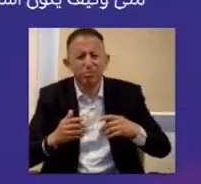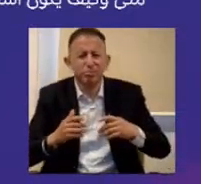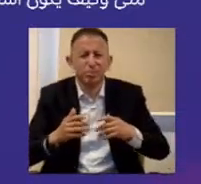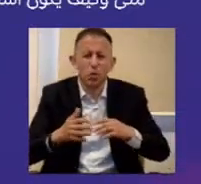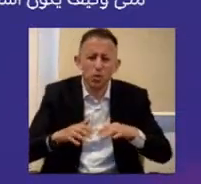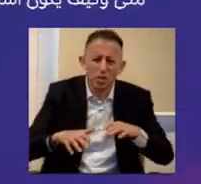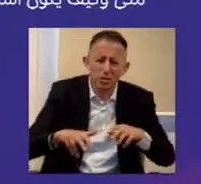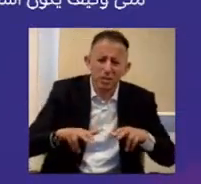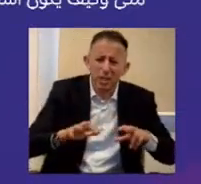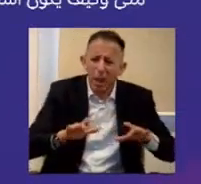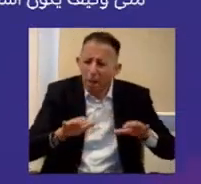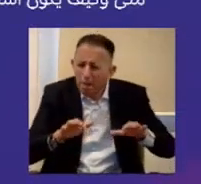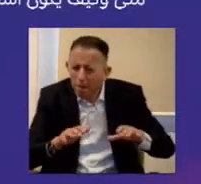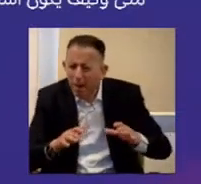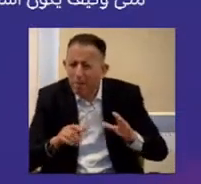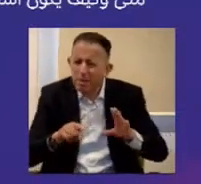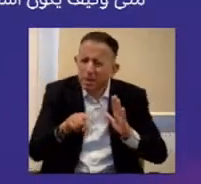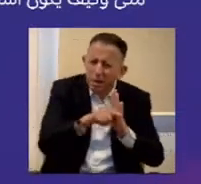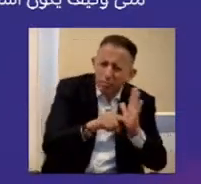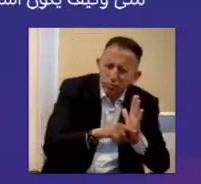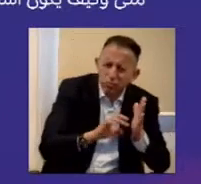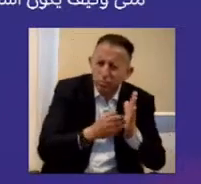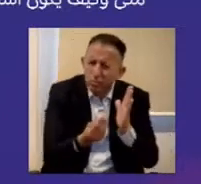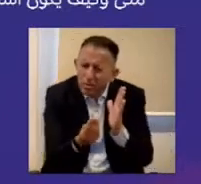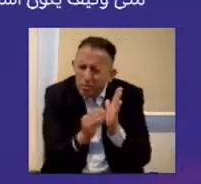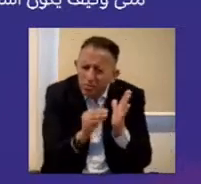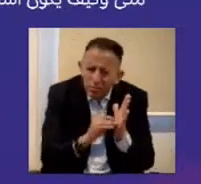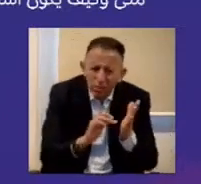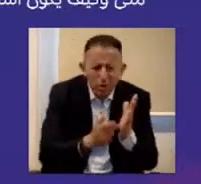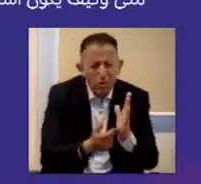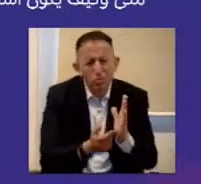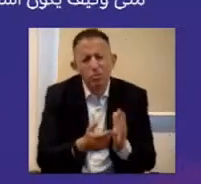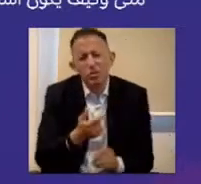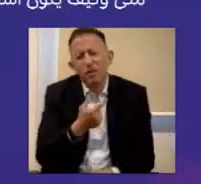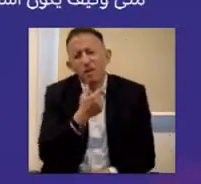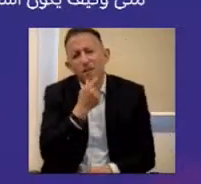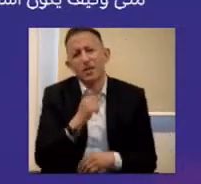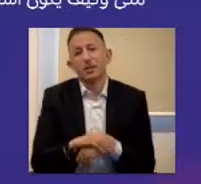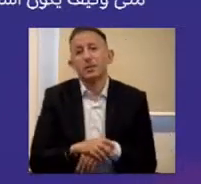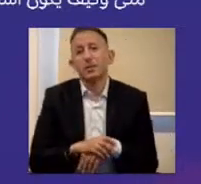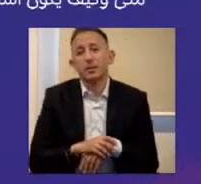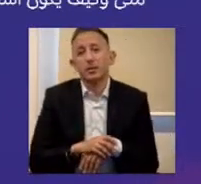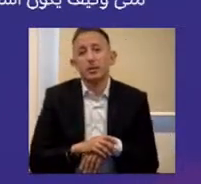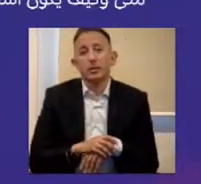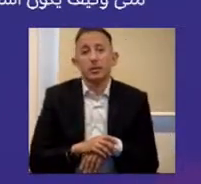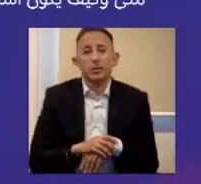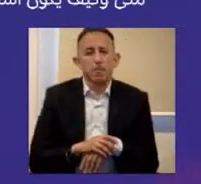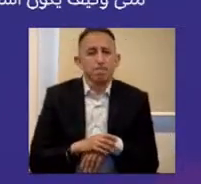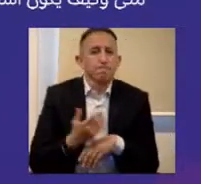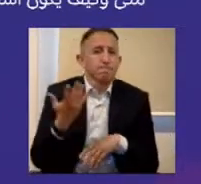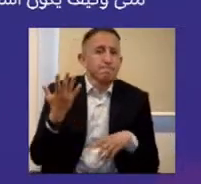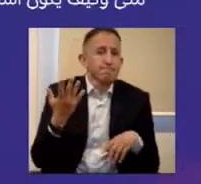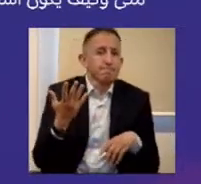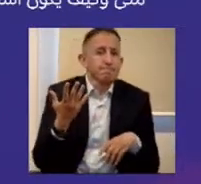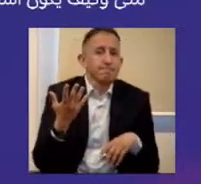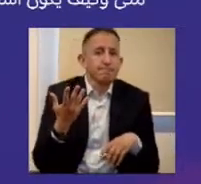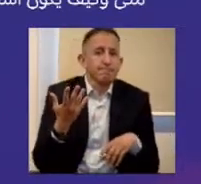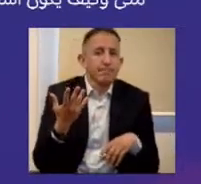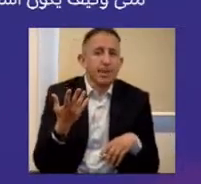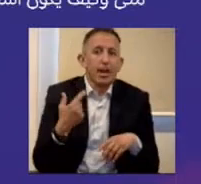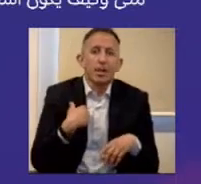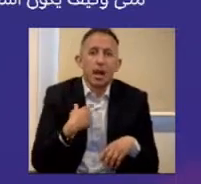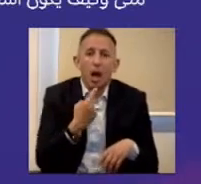later, but I do not have time to do that. I'll give a talk focused on that this evening